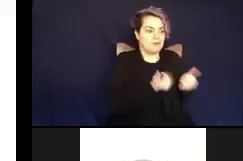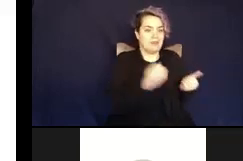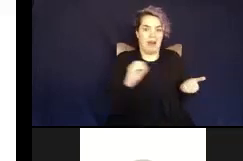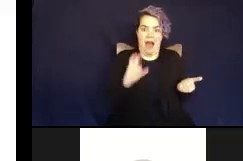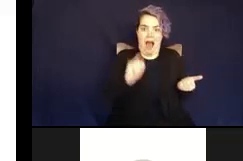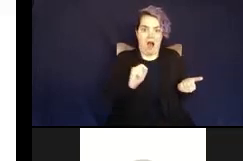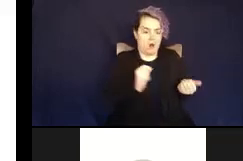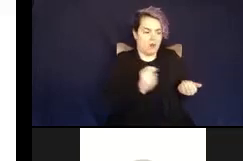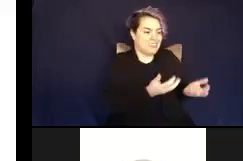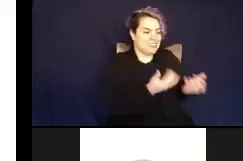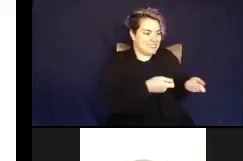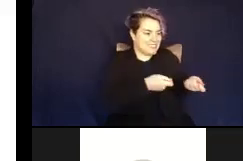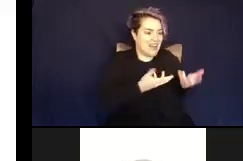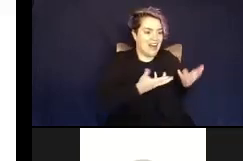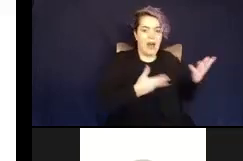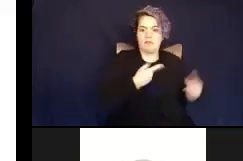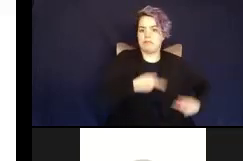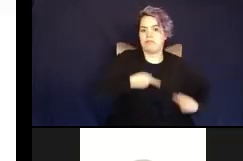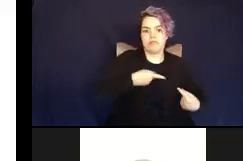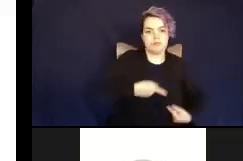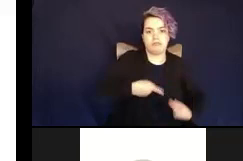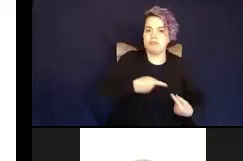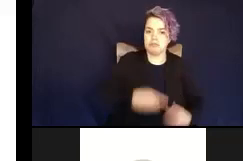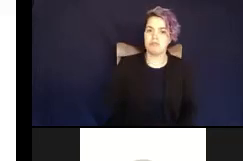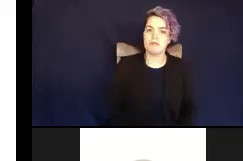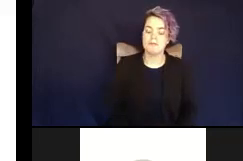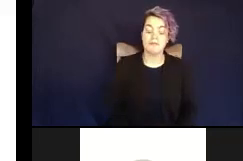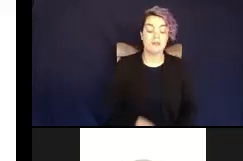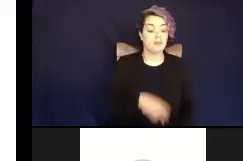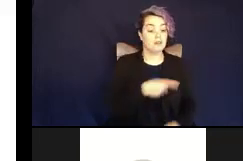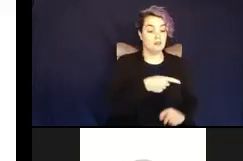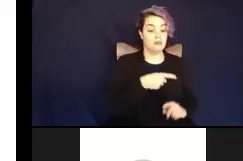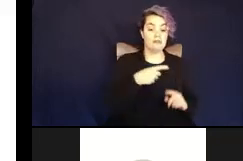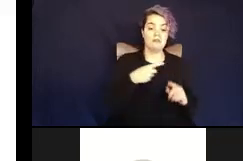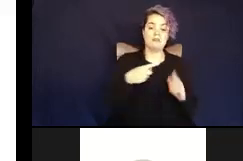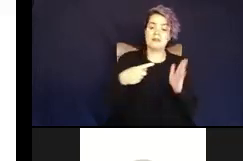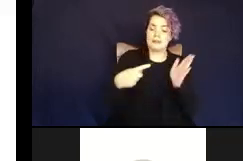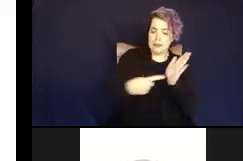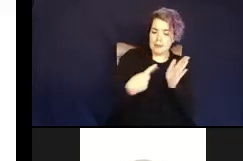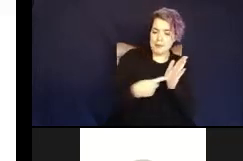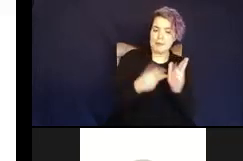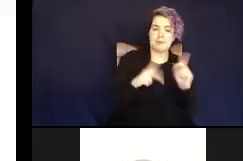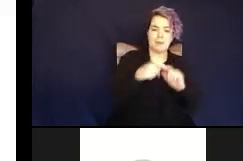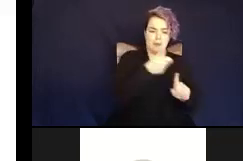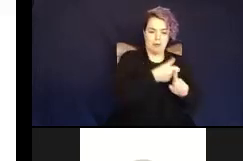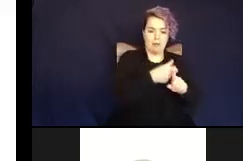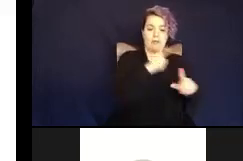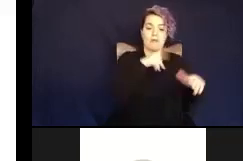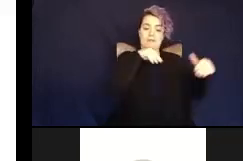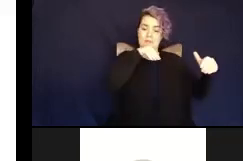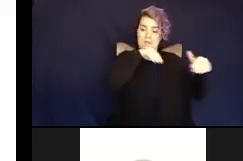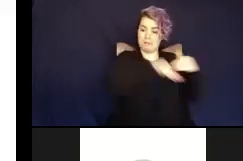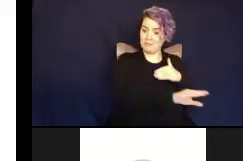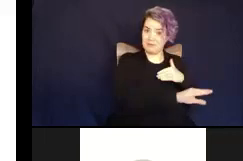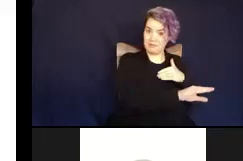many cases, admissions continued. Sometimes admissions slowed down for a variety of reasons, but you